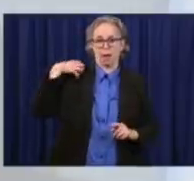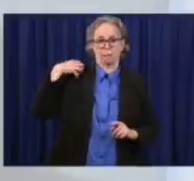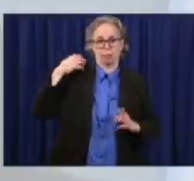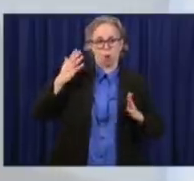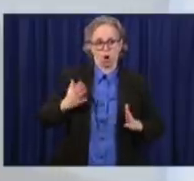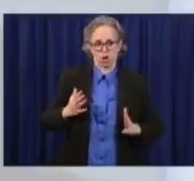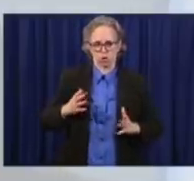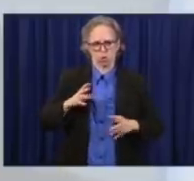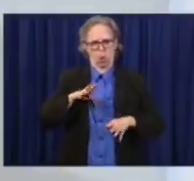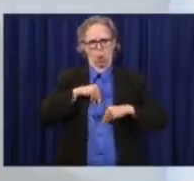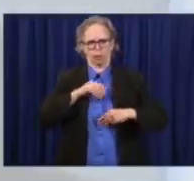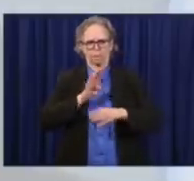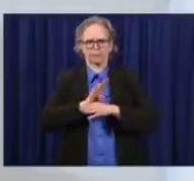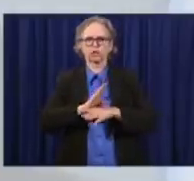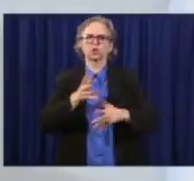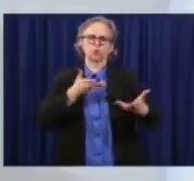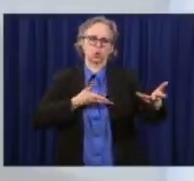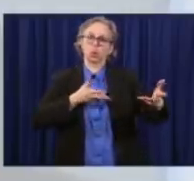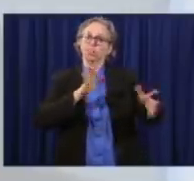transition period.